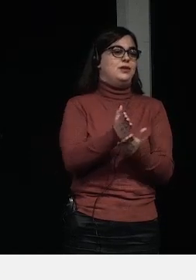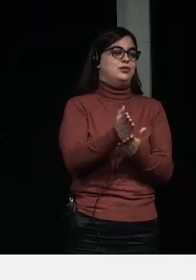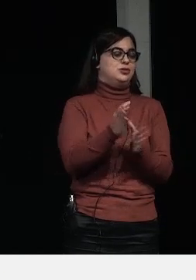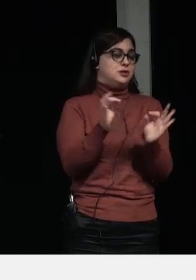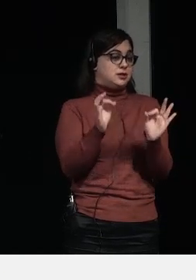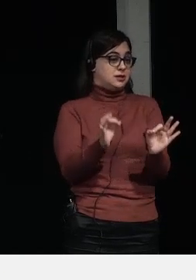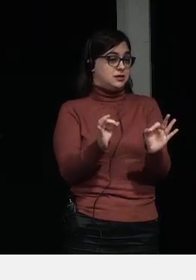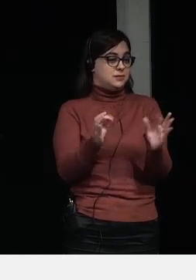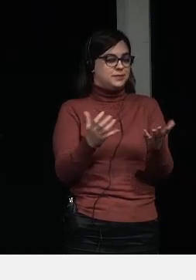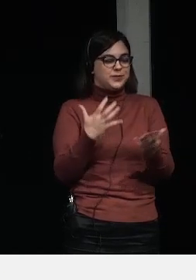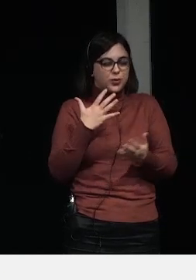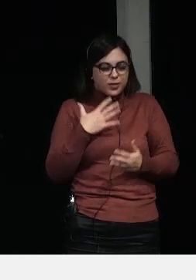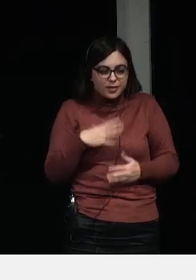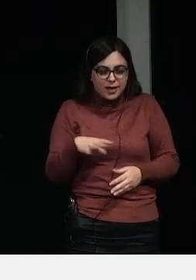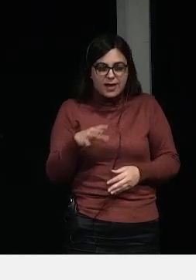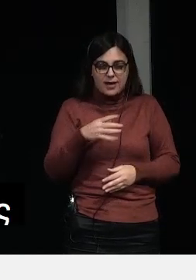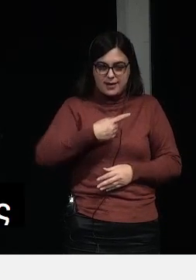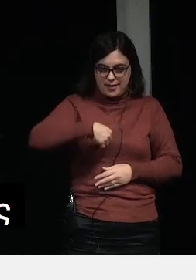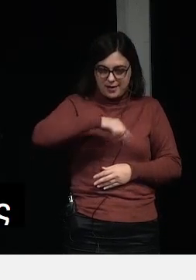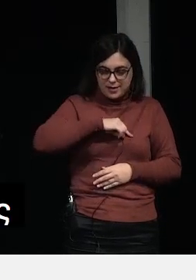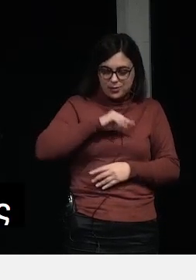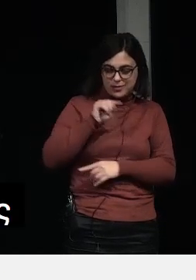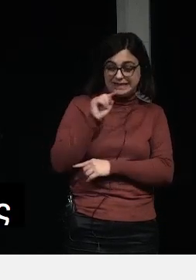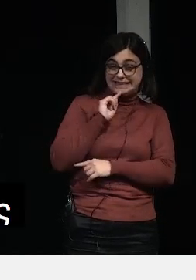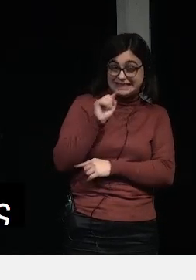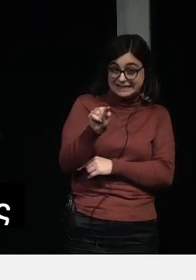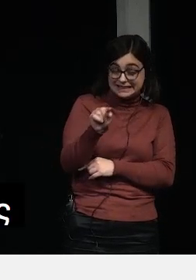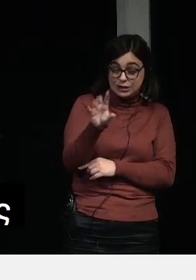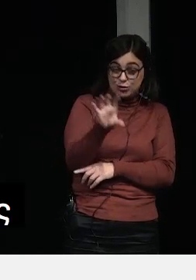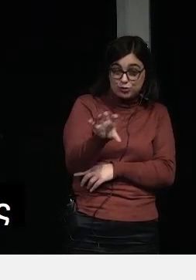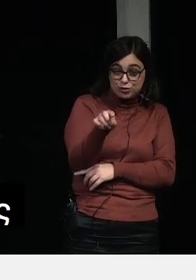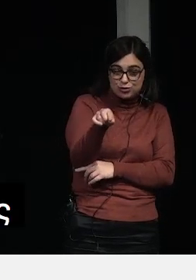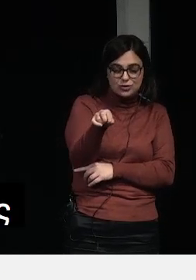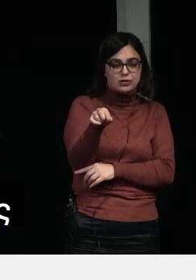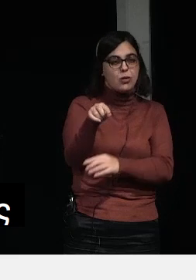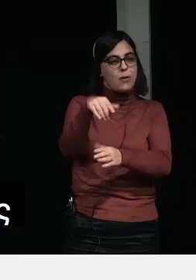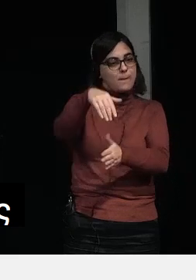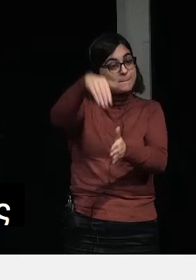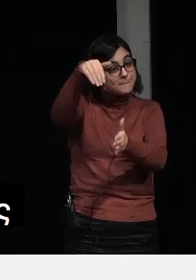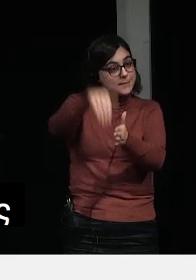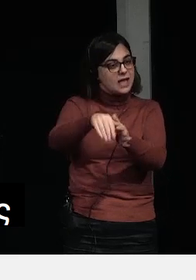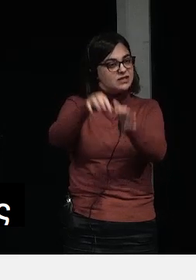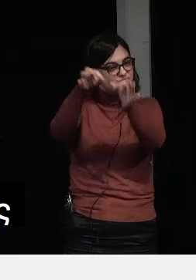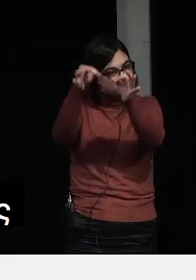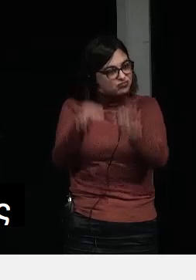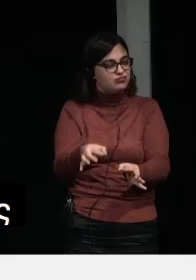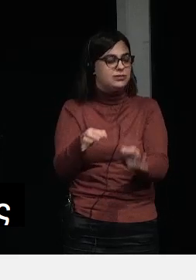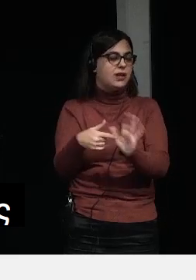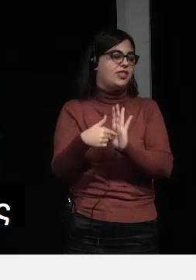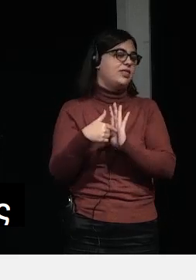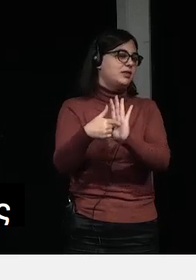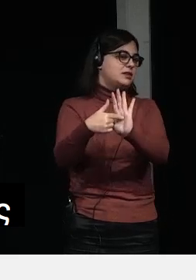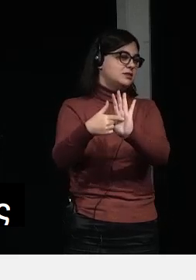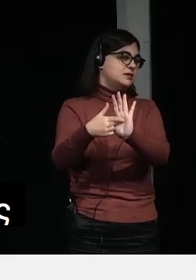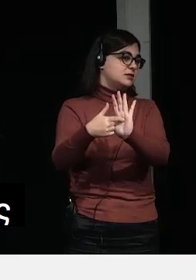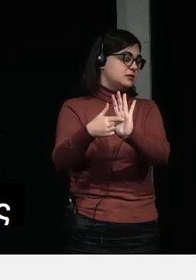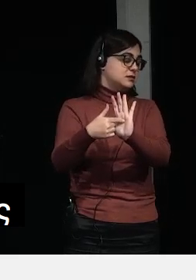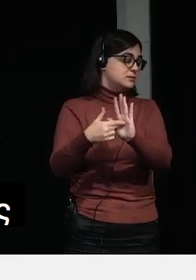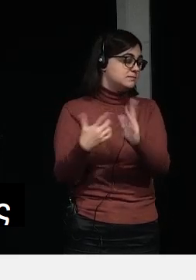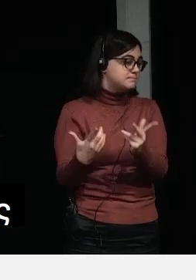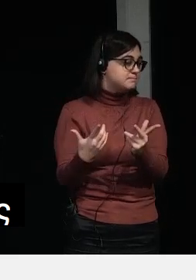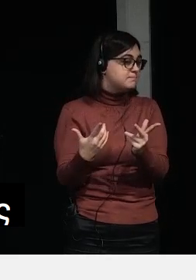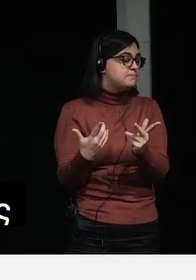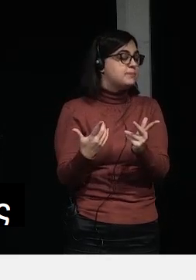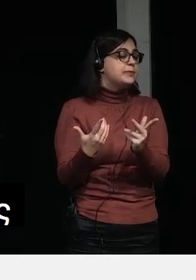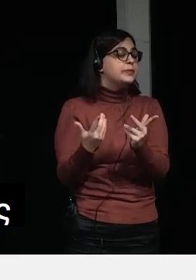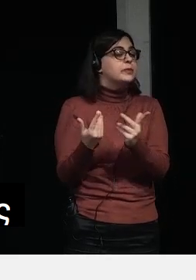and support the importance of the idea. It had to guarantee an opening reserved for restorative justice meetings in time